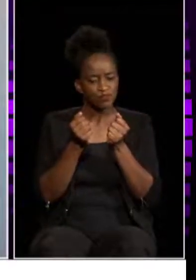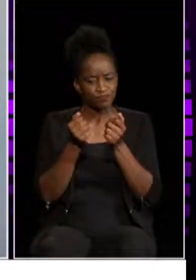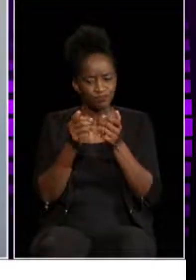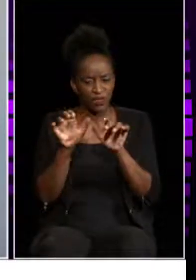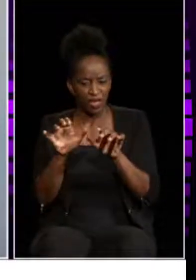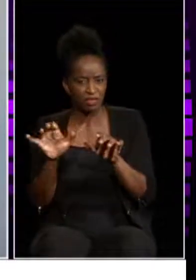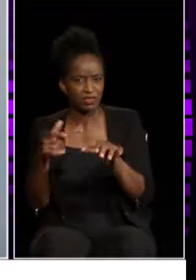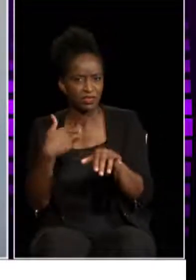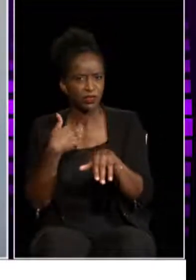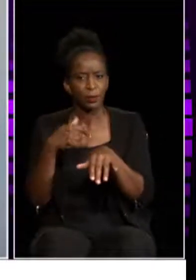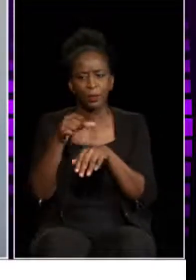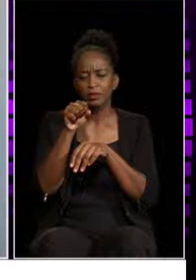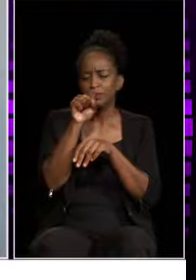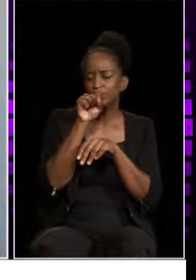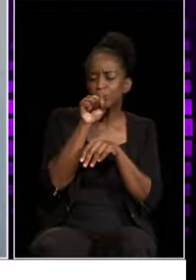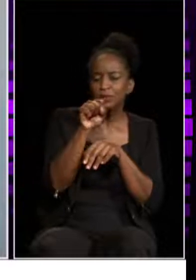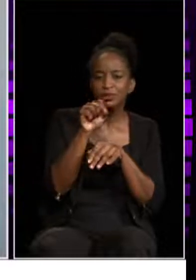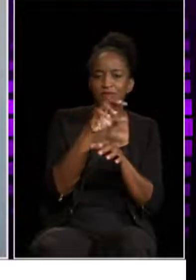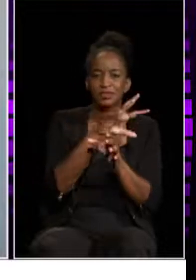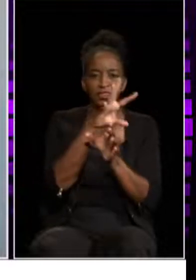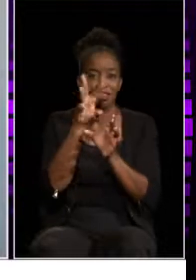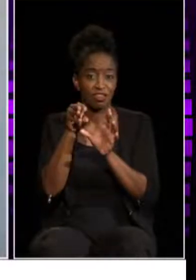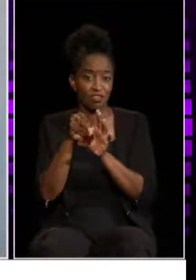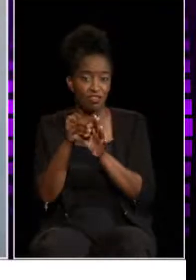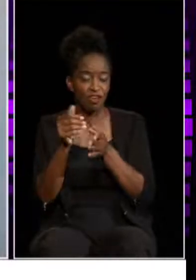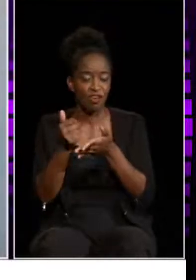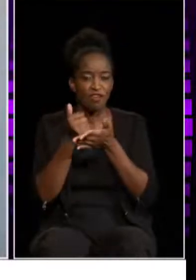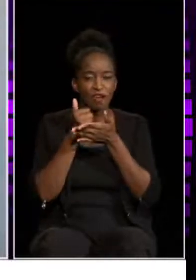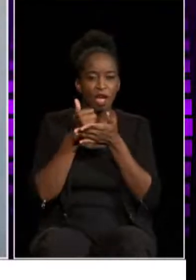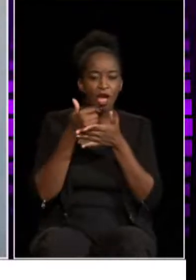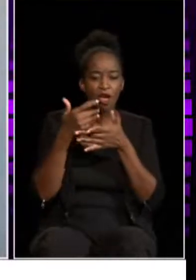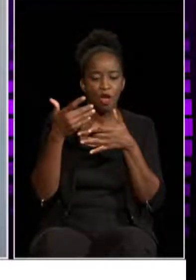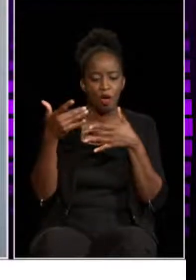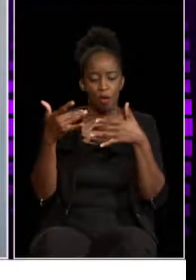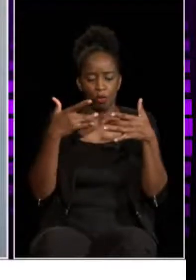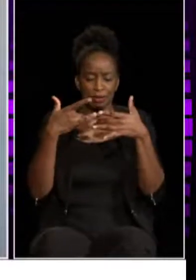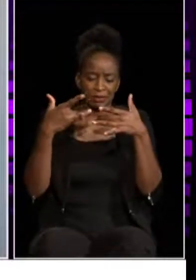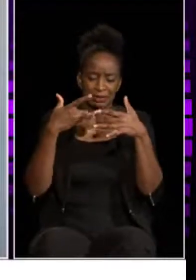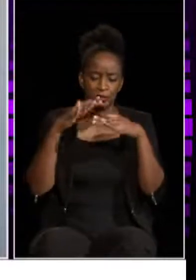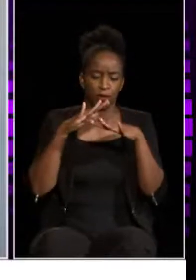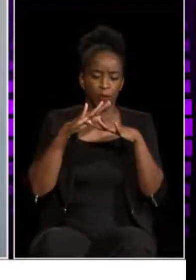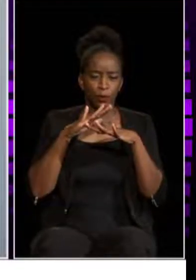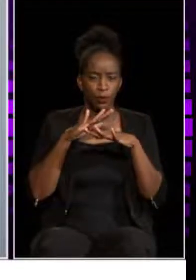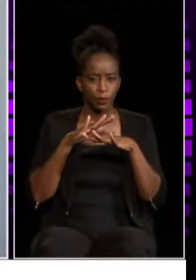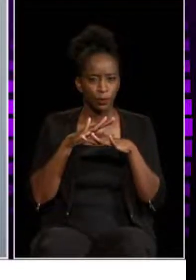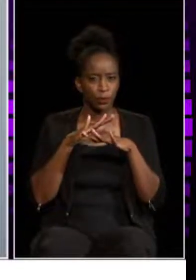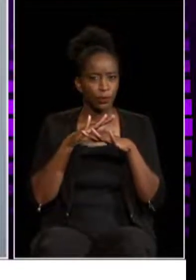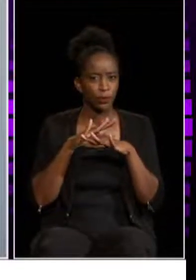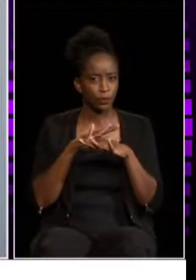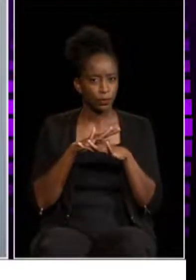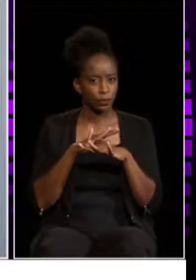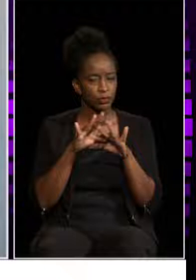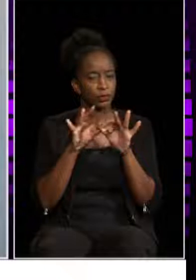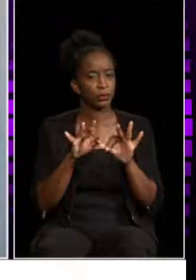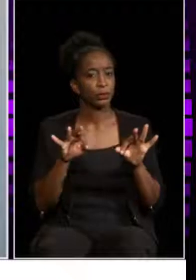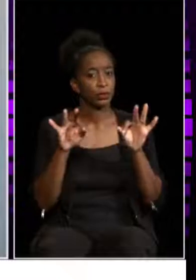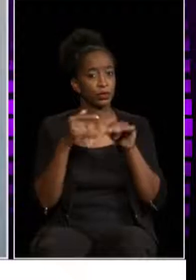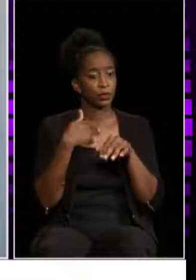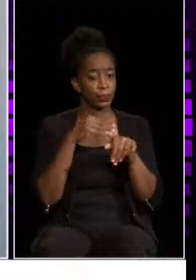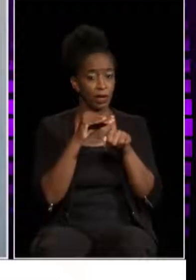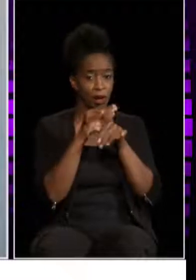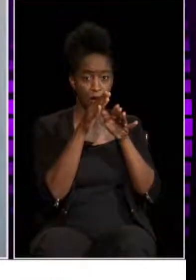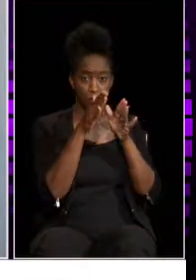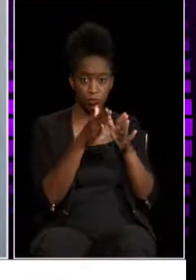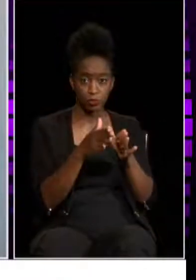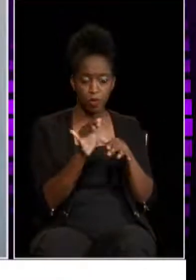you as a counselor to do your job, but for you as a person to maintain and